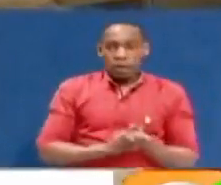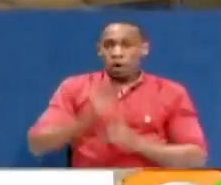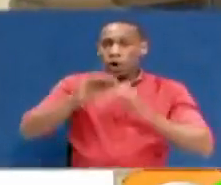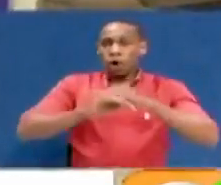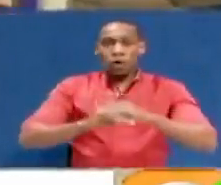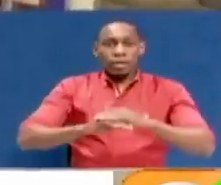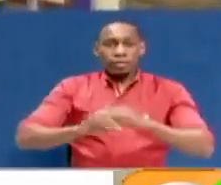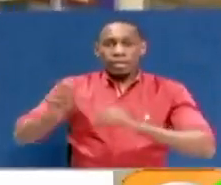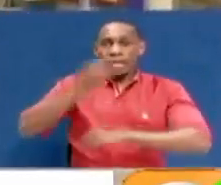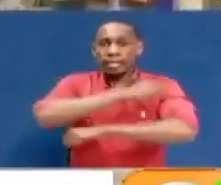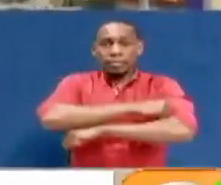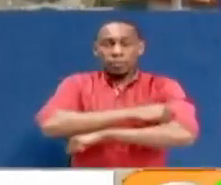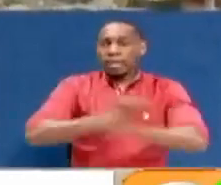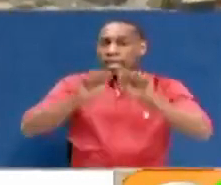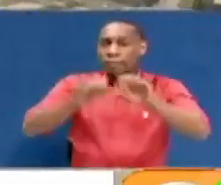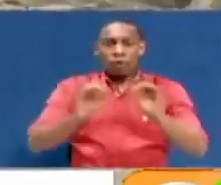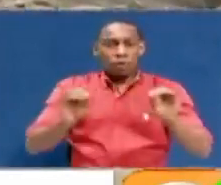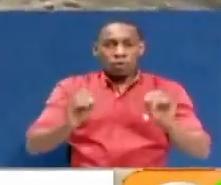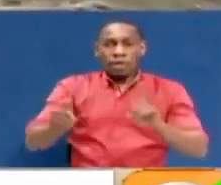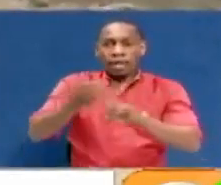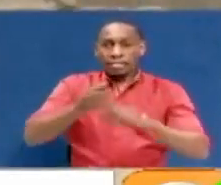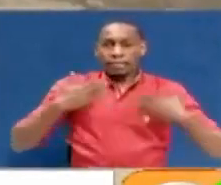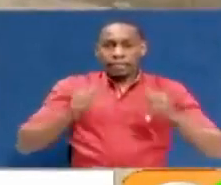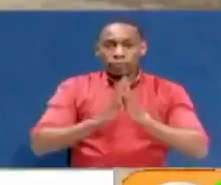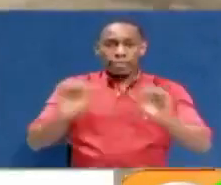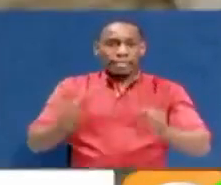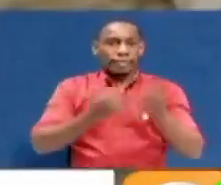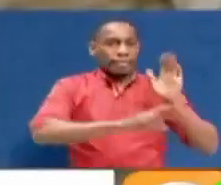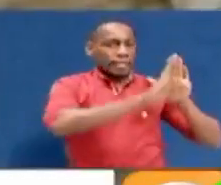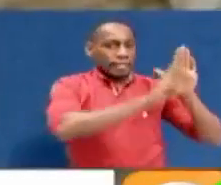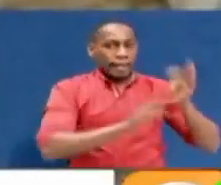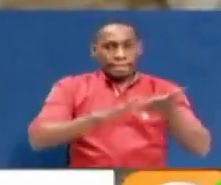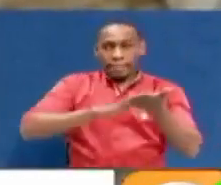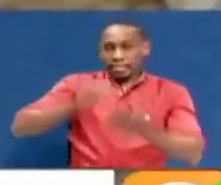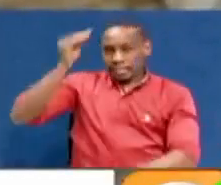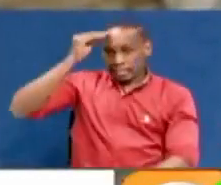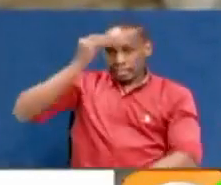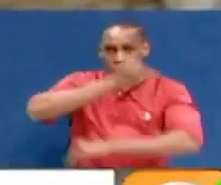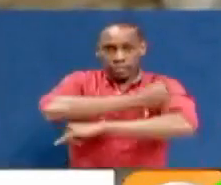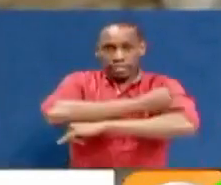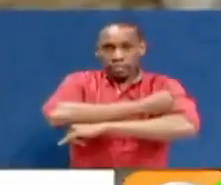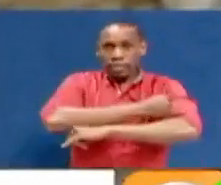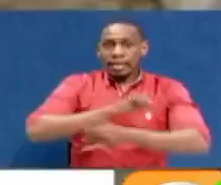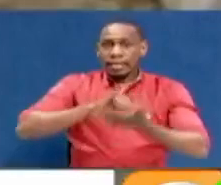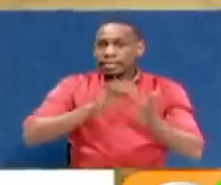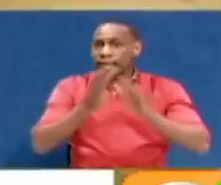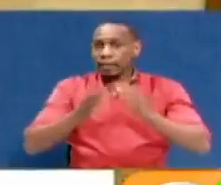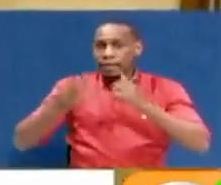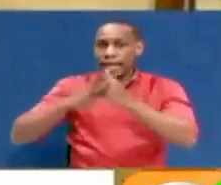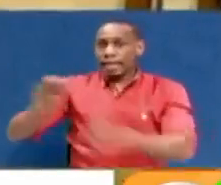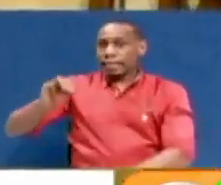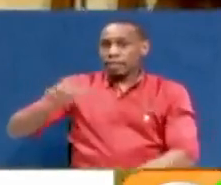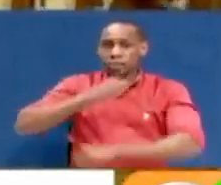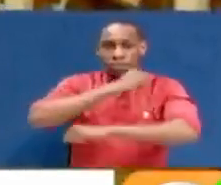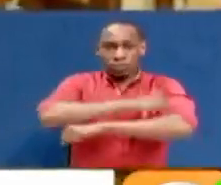not all of Kenya's schools are able to meet the health and safety protocols for basic education institutions for close to 9